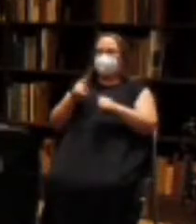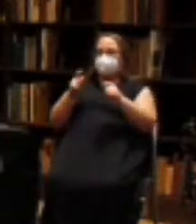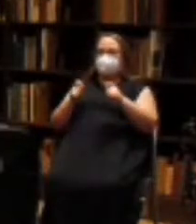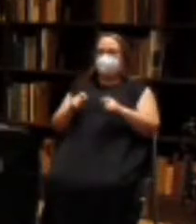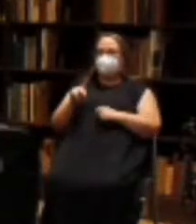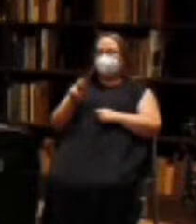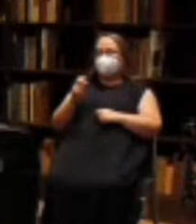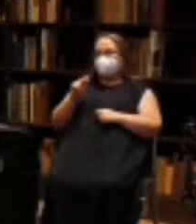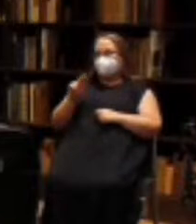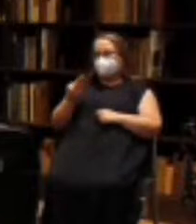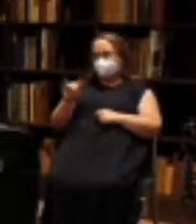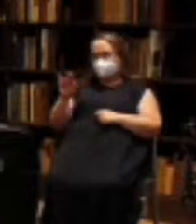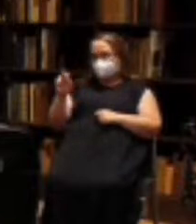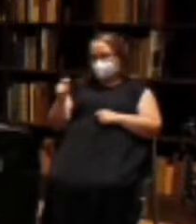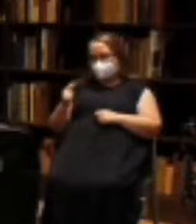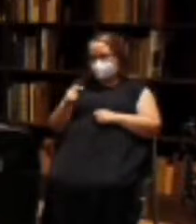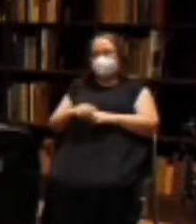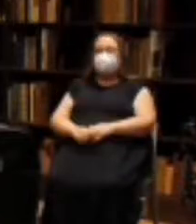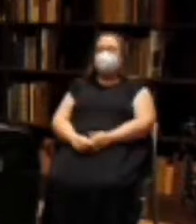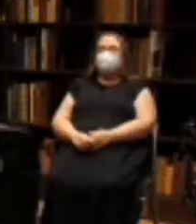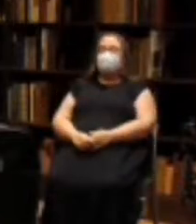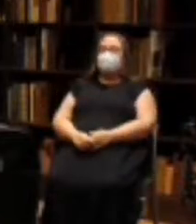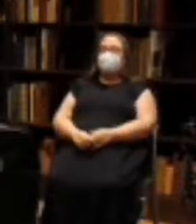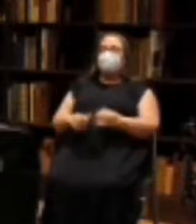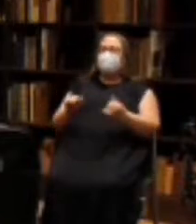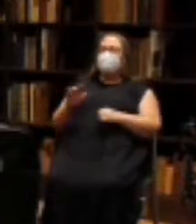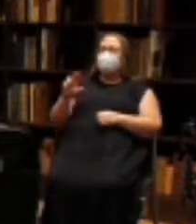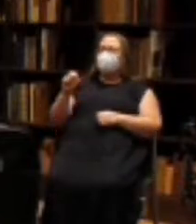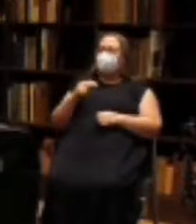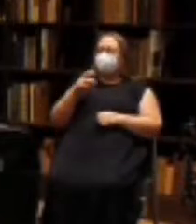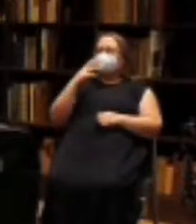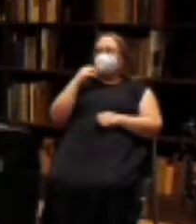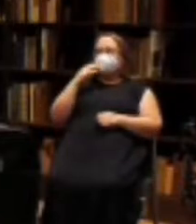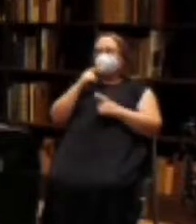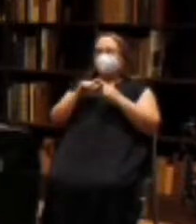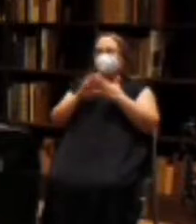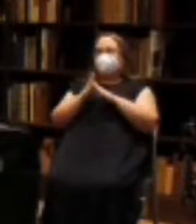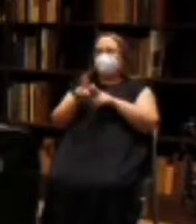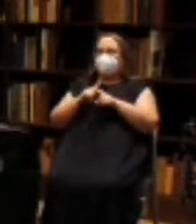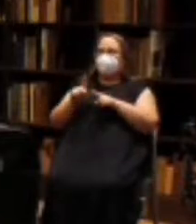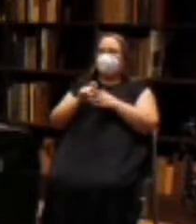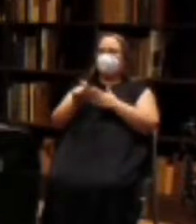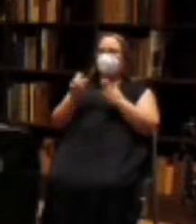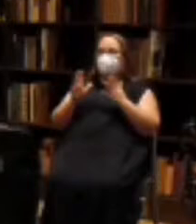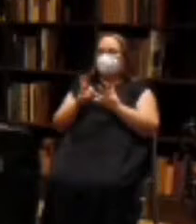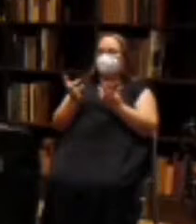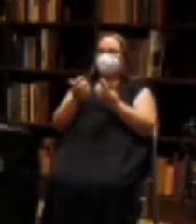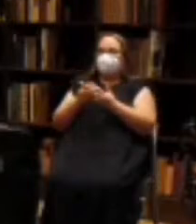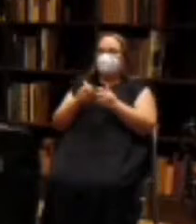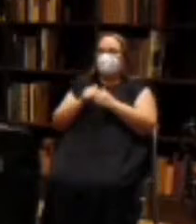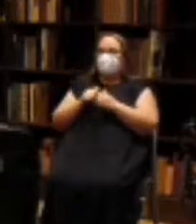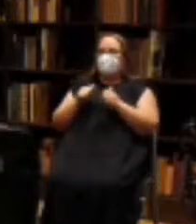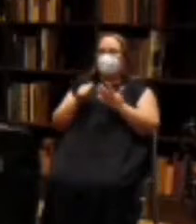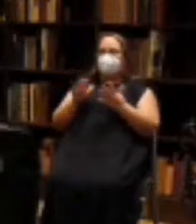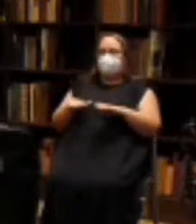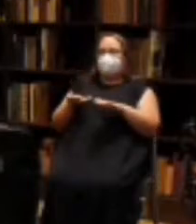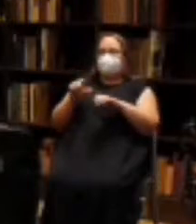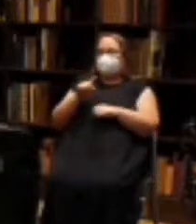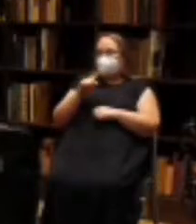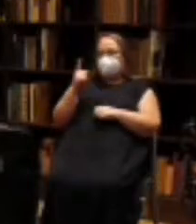by Kevin Young. Right? Now, Cornish's journey to becoming a professional writer coincided with the rise of the Black